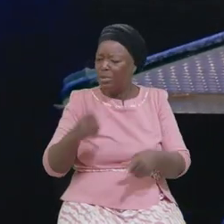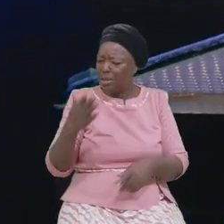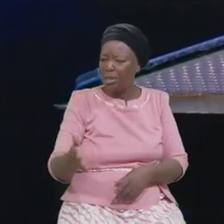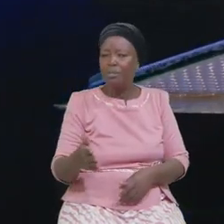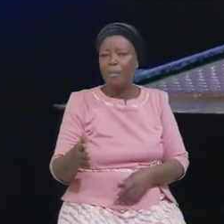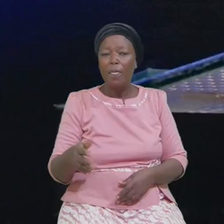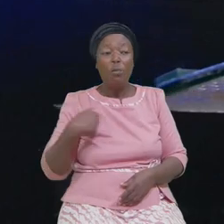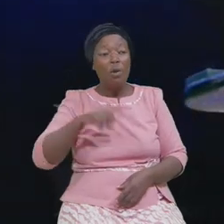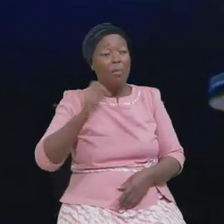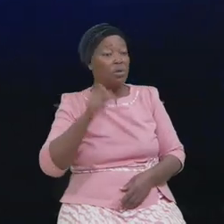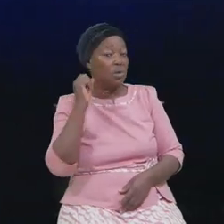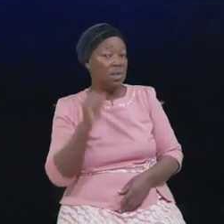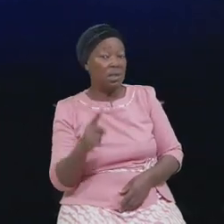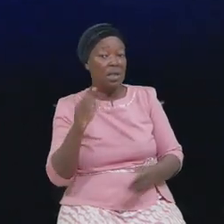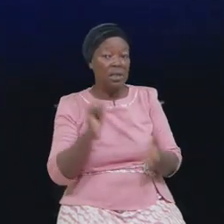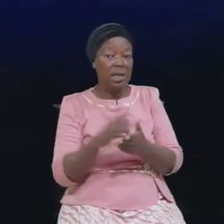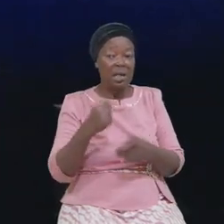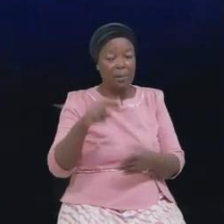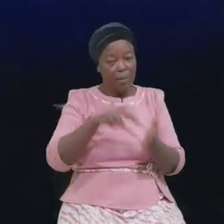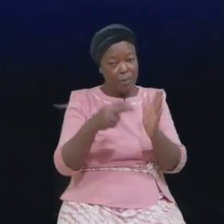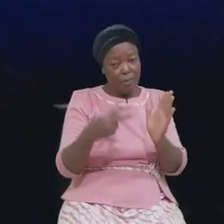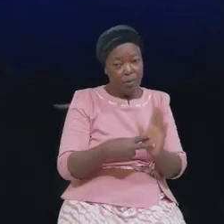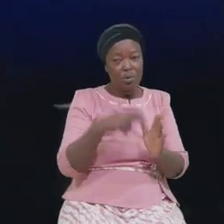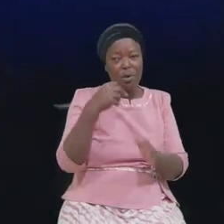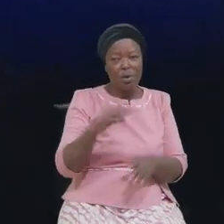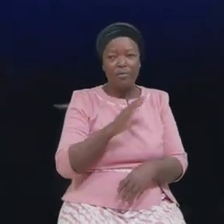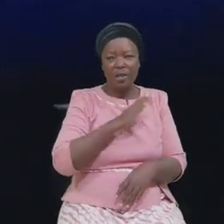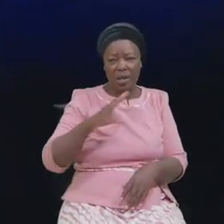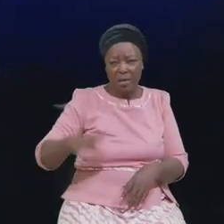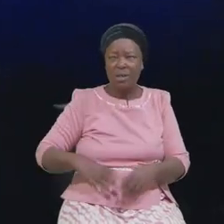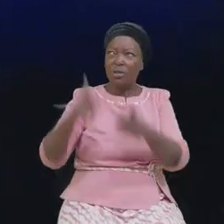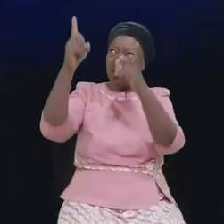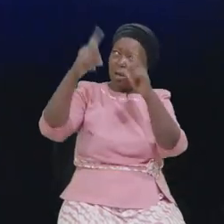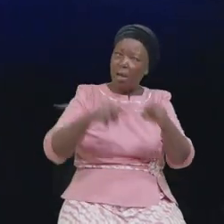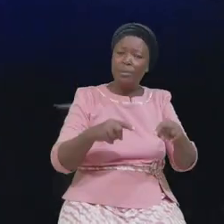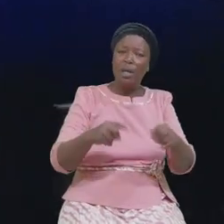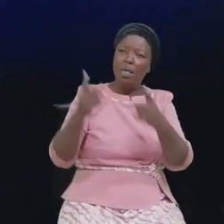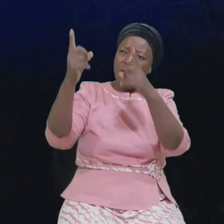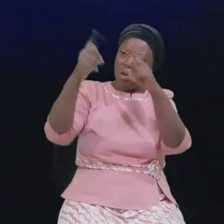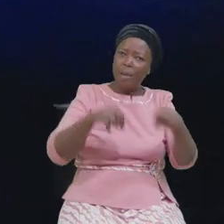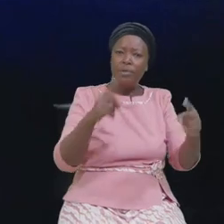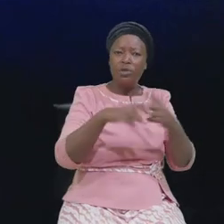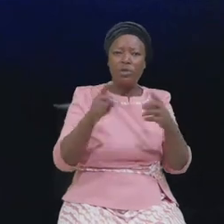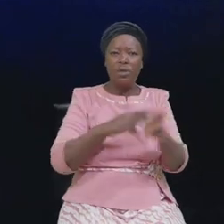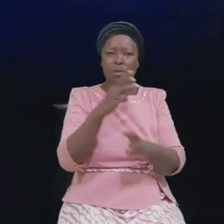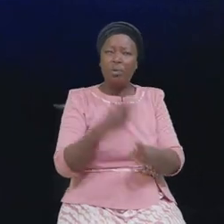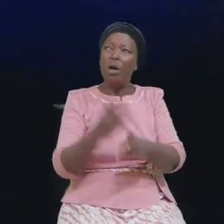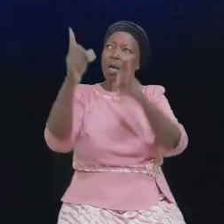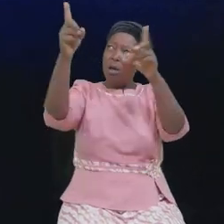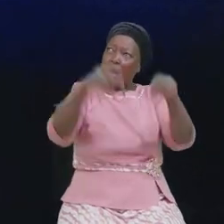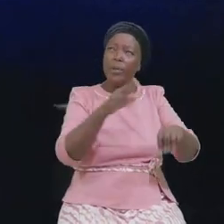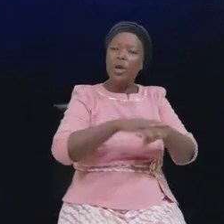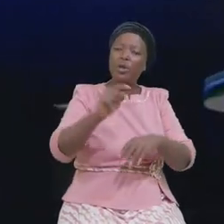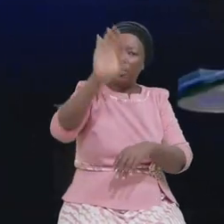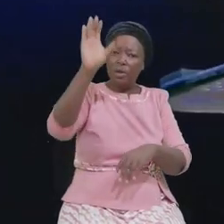We must understand that the purpose of Christ coming to the world, coming on the